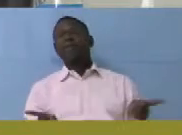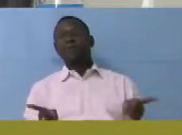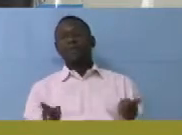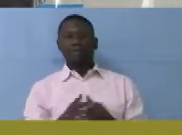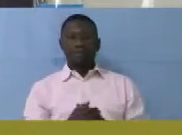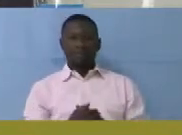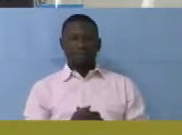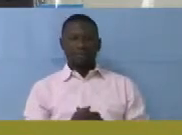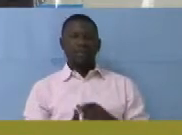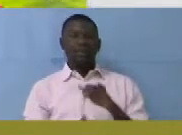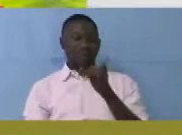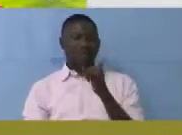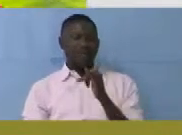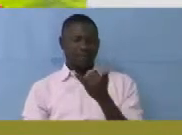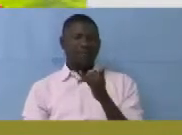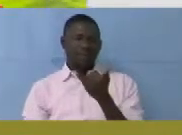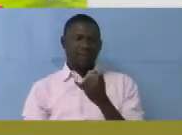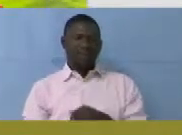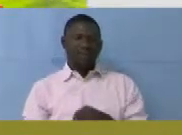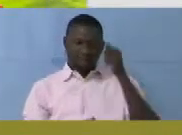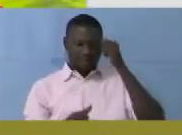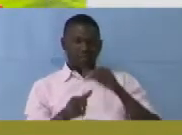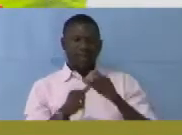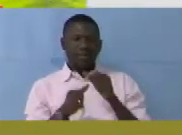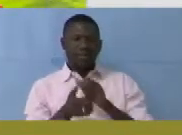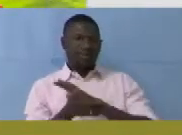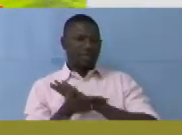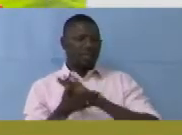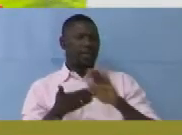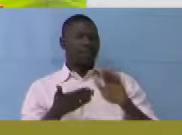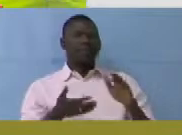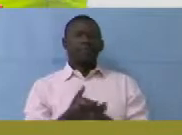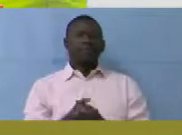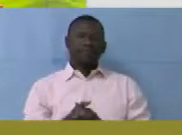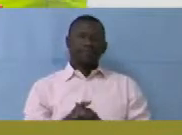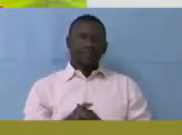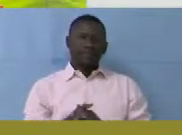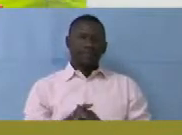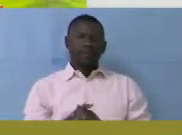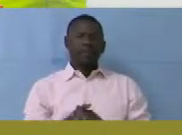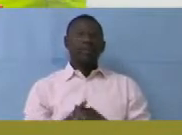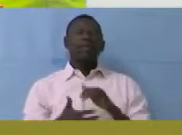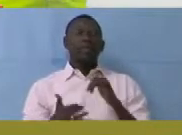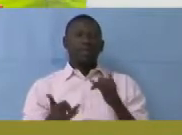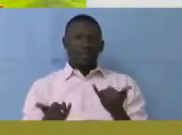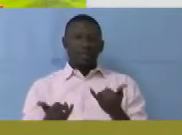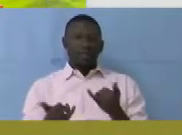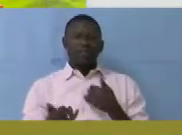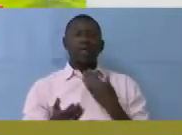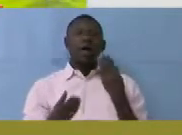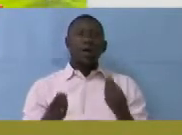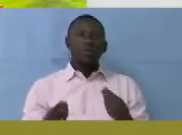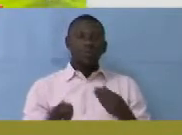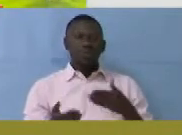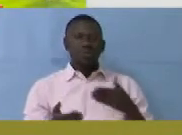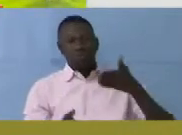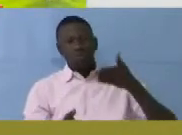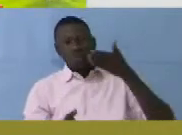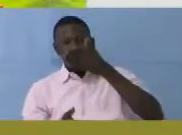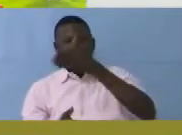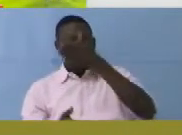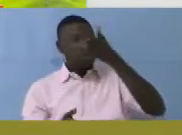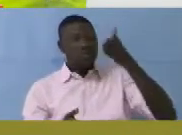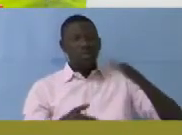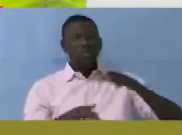Yeah. Proceed. And then. So that's how we told the whole, the same message. That's how we